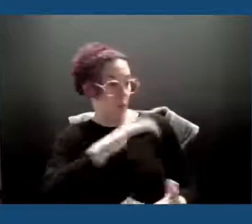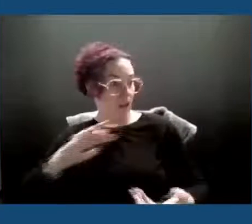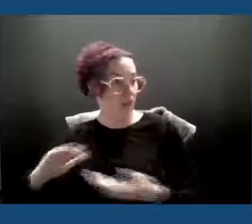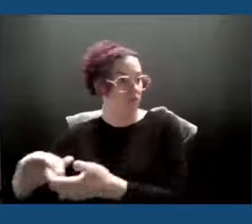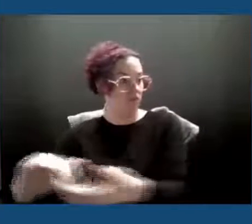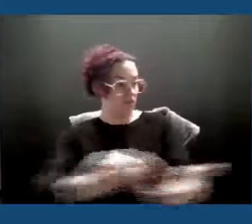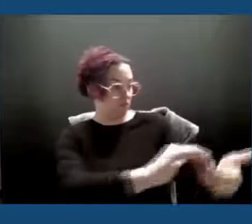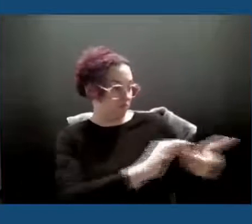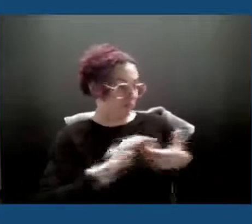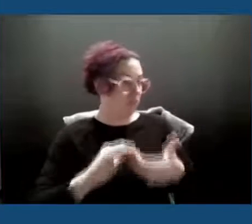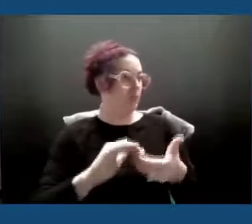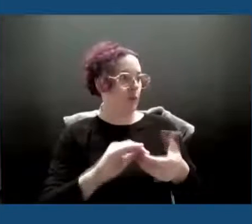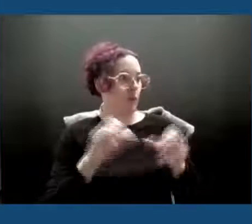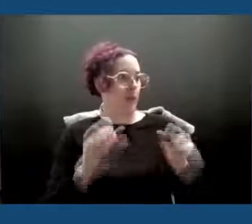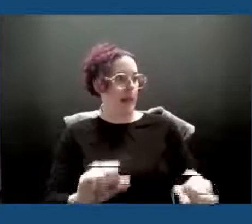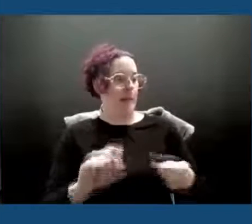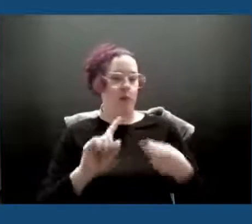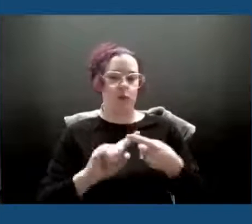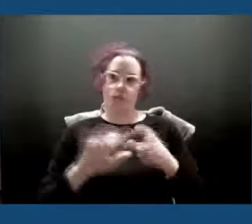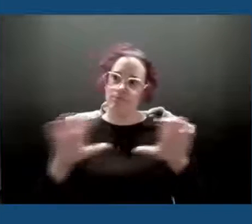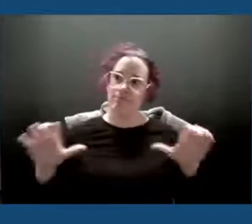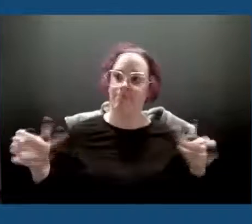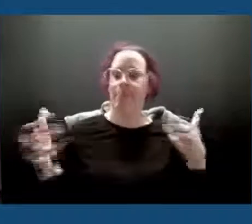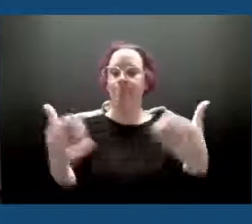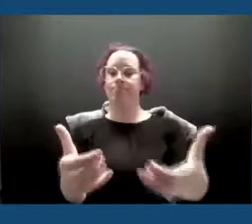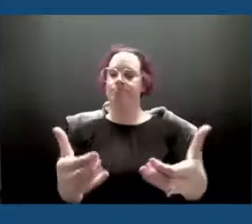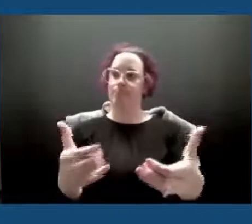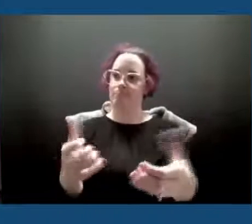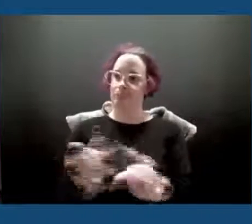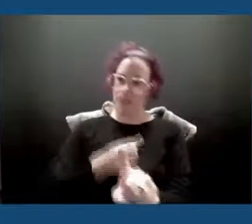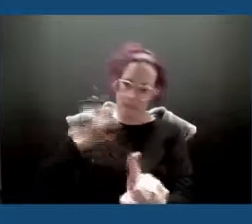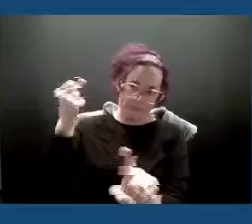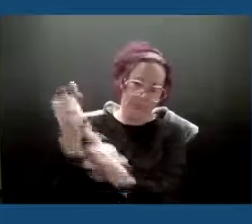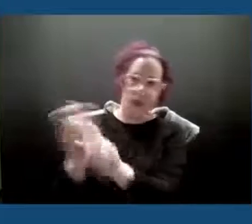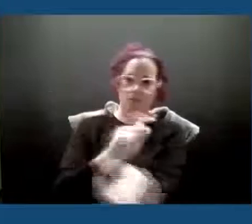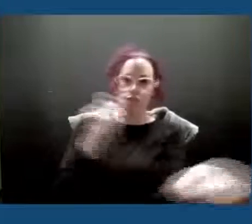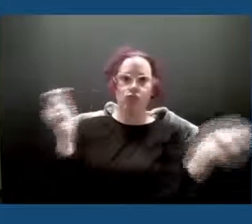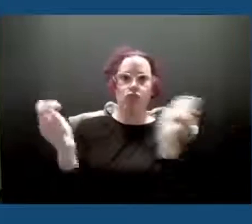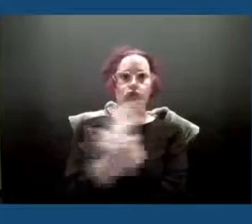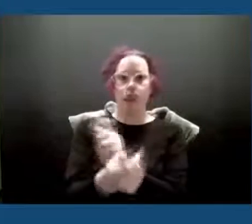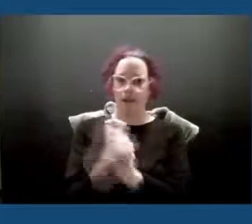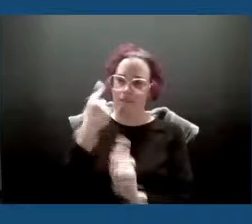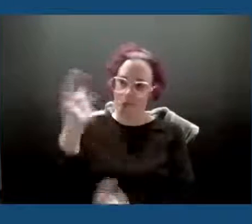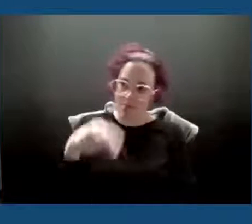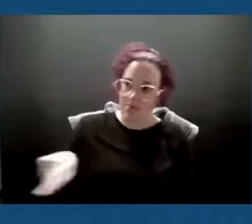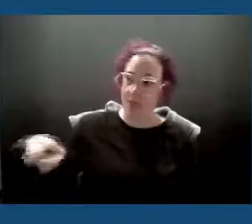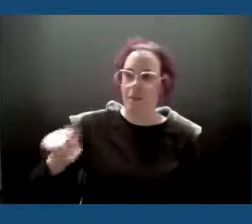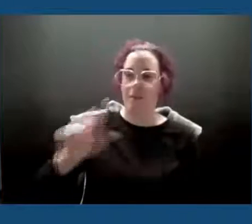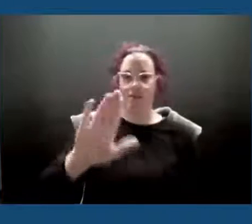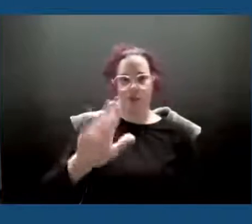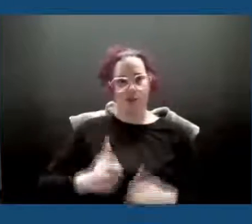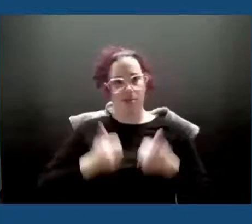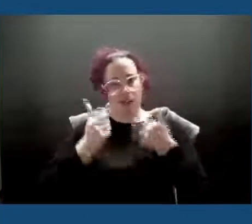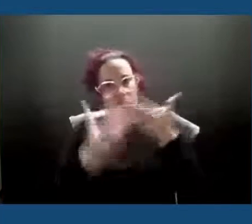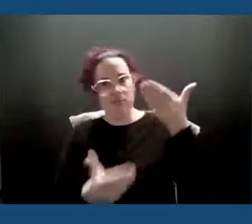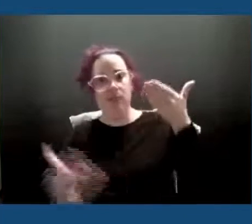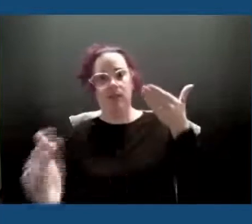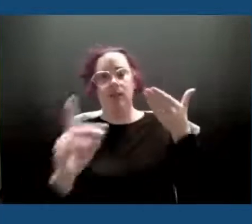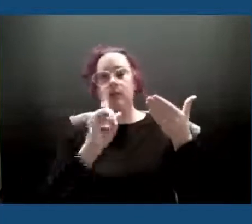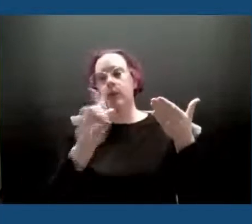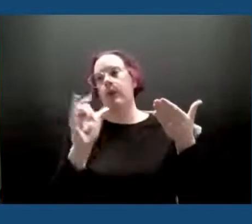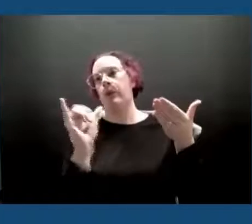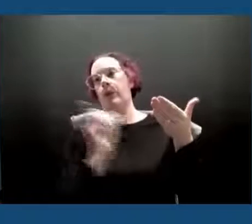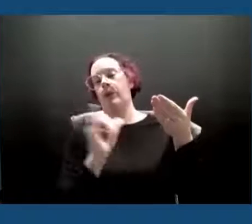community were able to stand together to make a huge change for them in their lives. And that is something that is